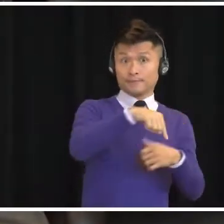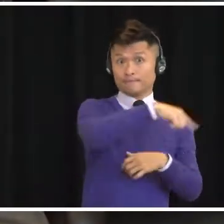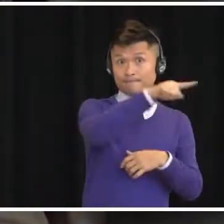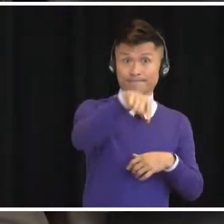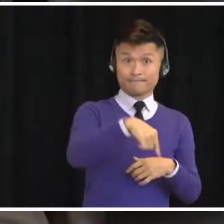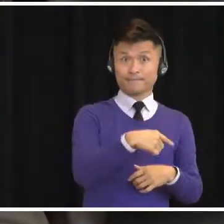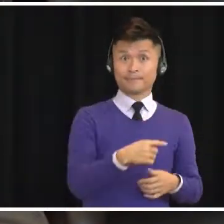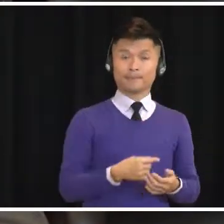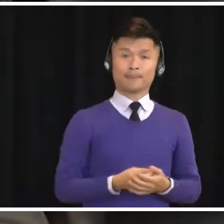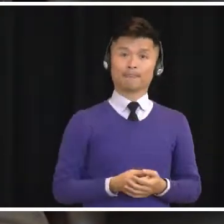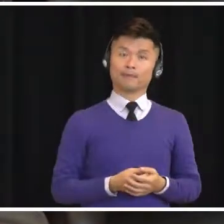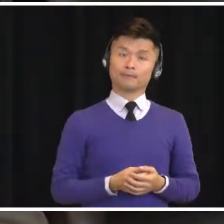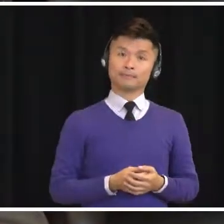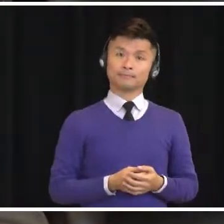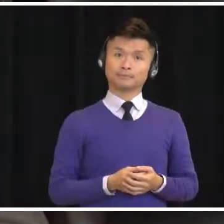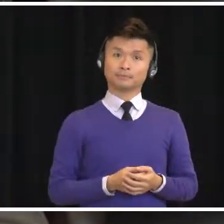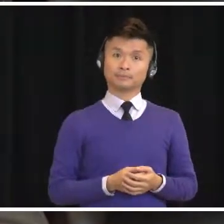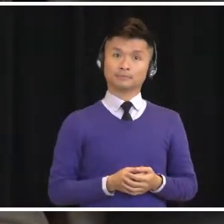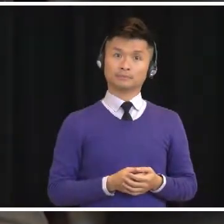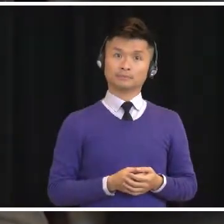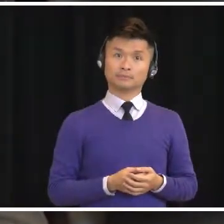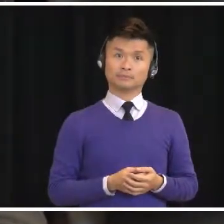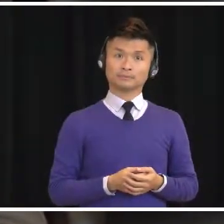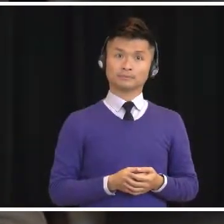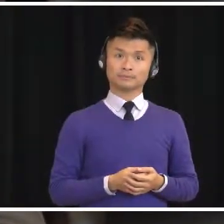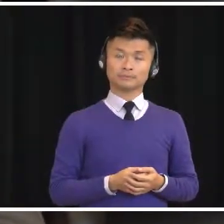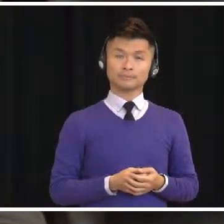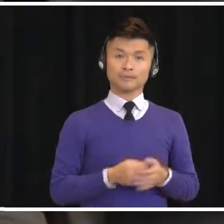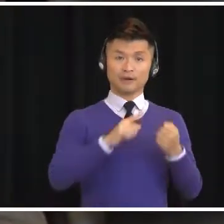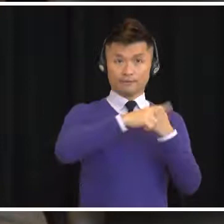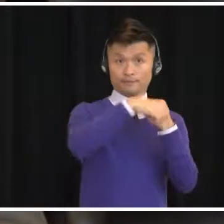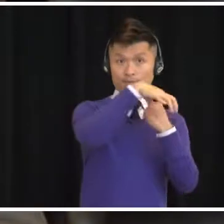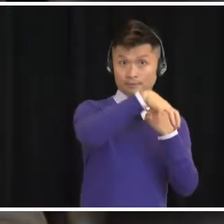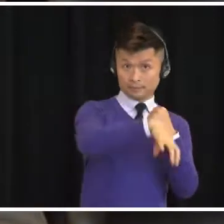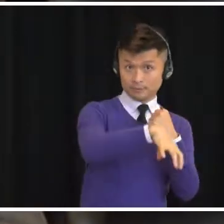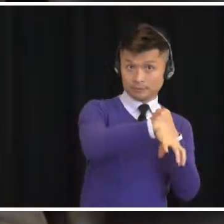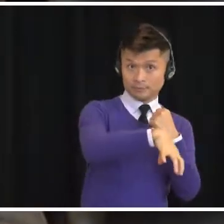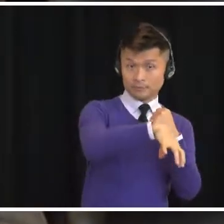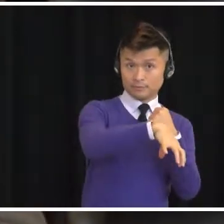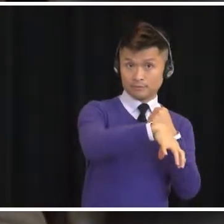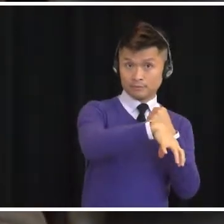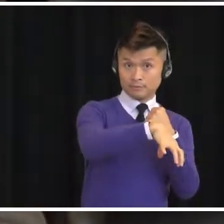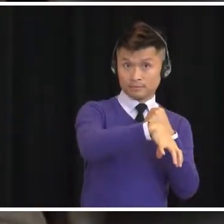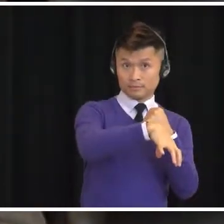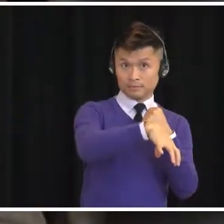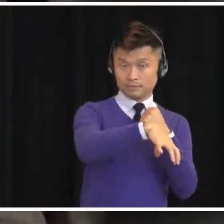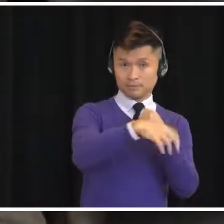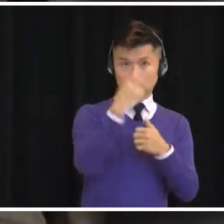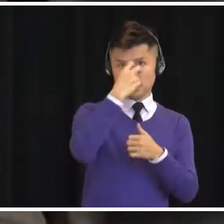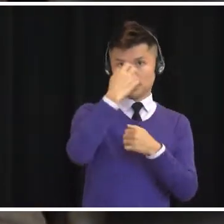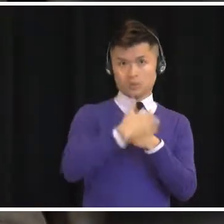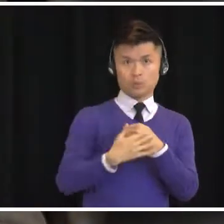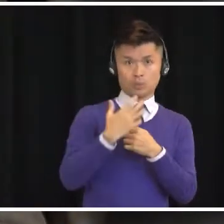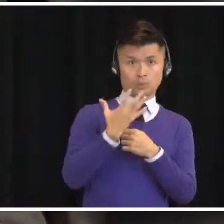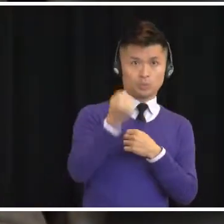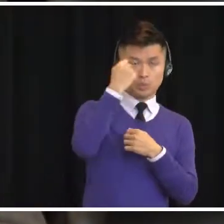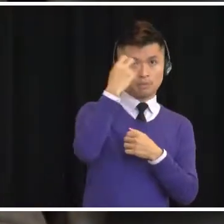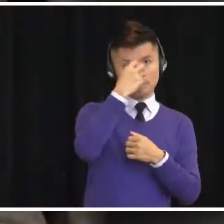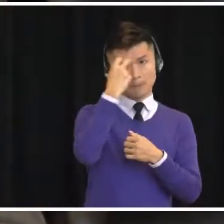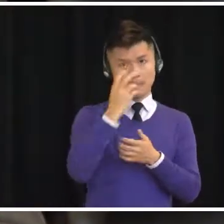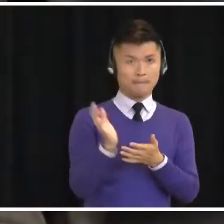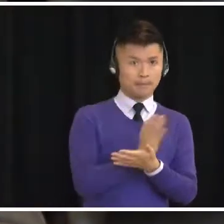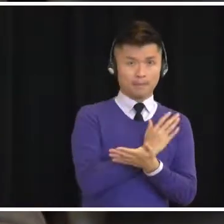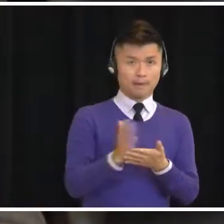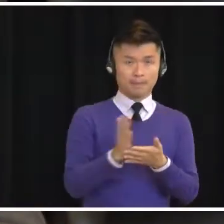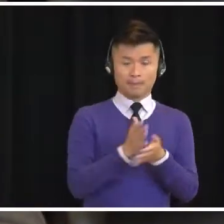protection proceedings, or judicial proceedings involving criminal law, and whether lawyers are appointed to assist young people to express their views